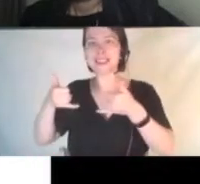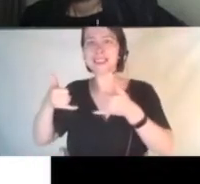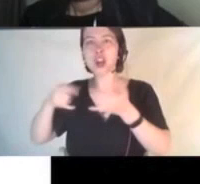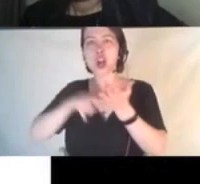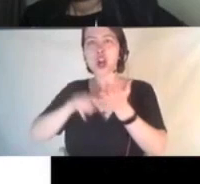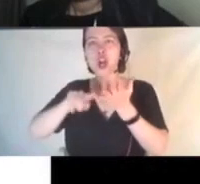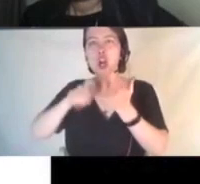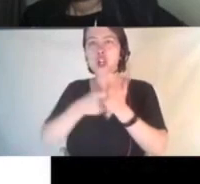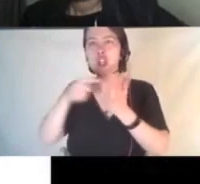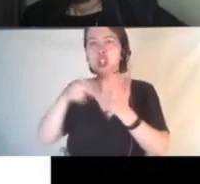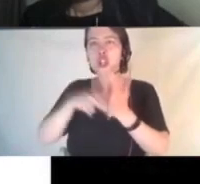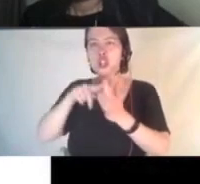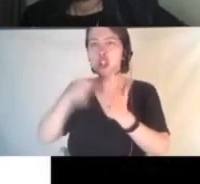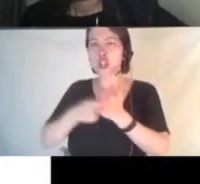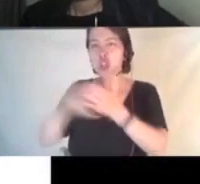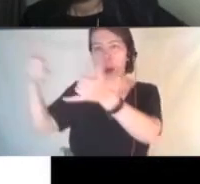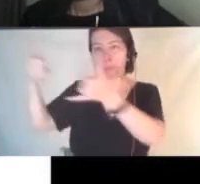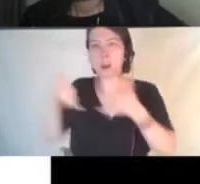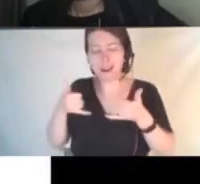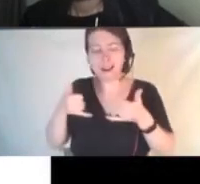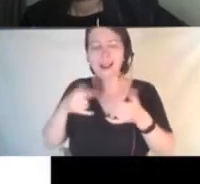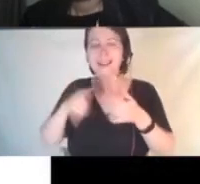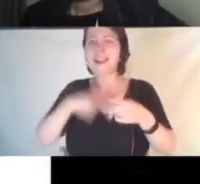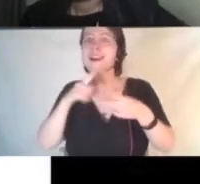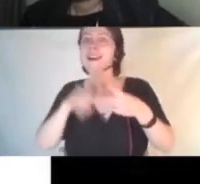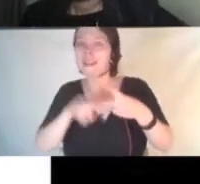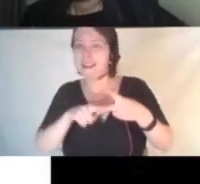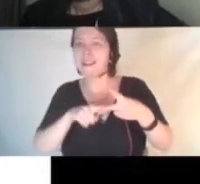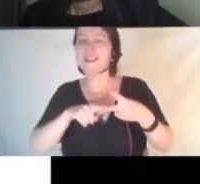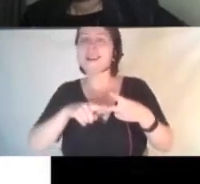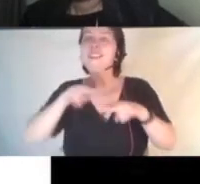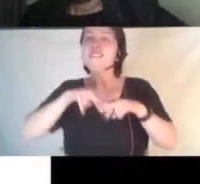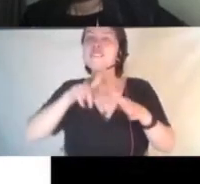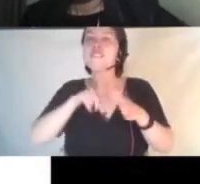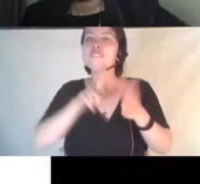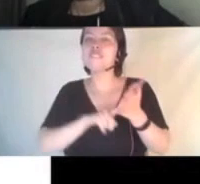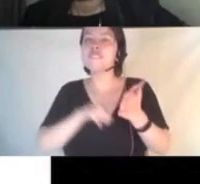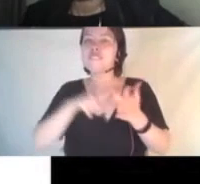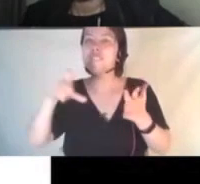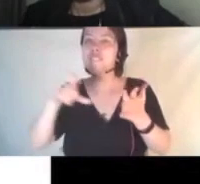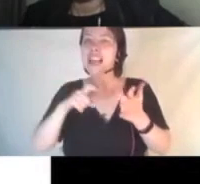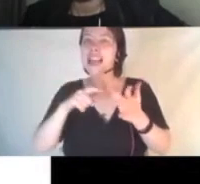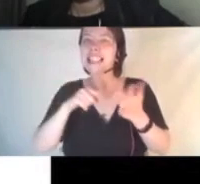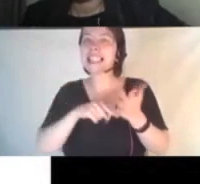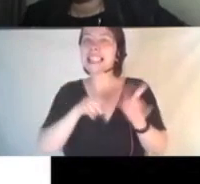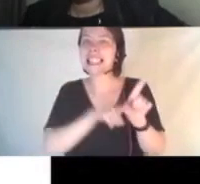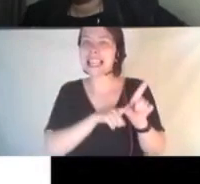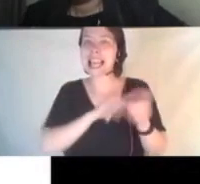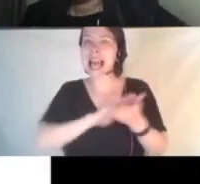Felicity Hammond. I think she was a young photographer or something. Yeah. Yeah. So so how did you feel about that?